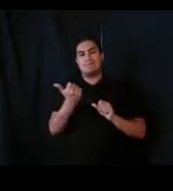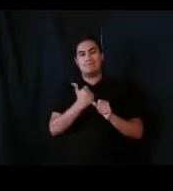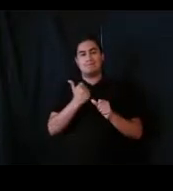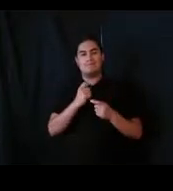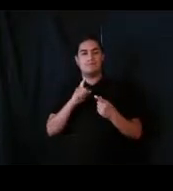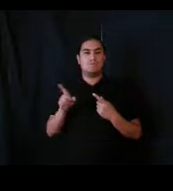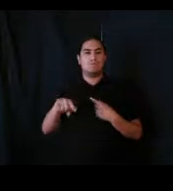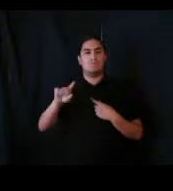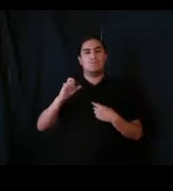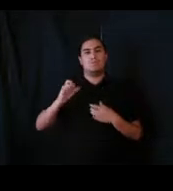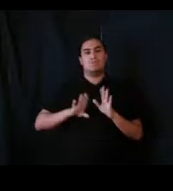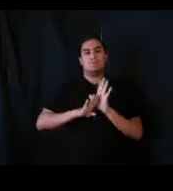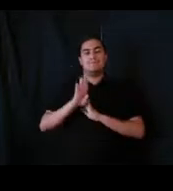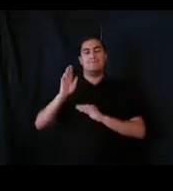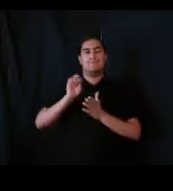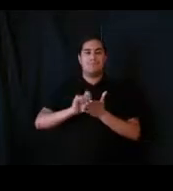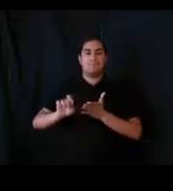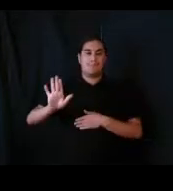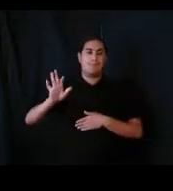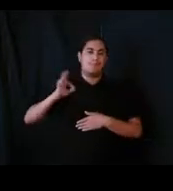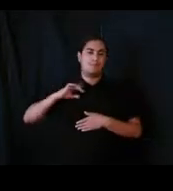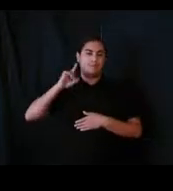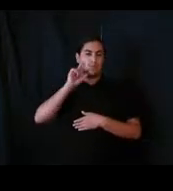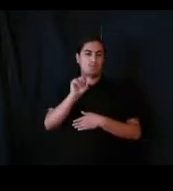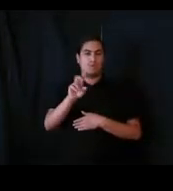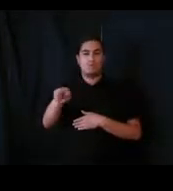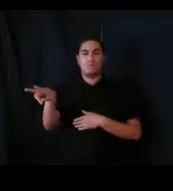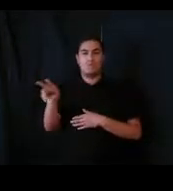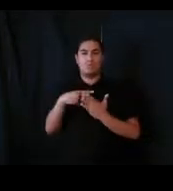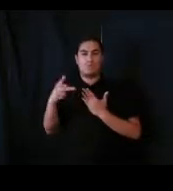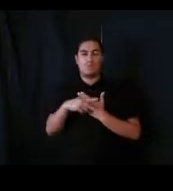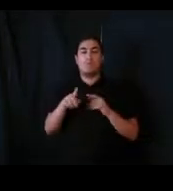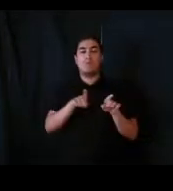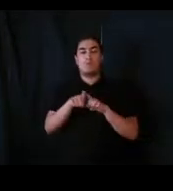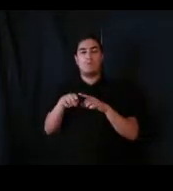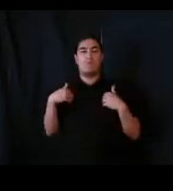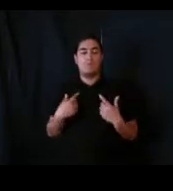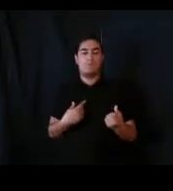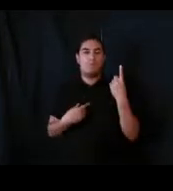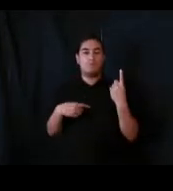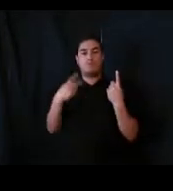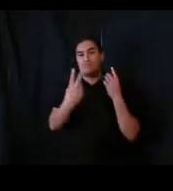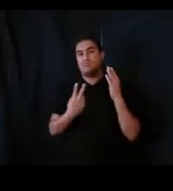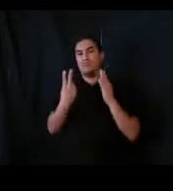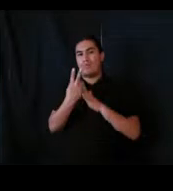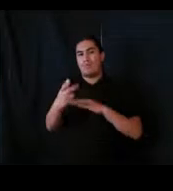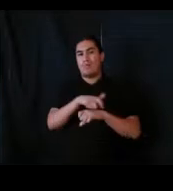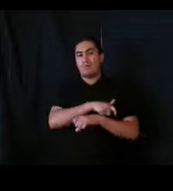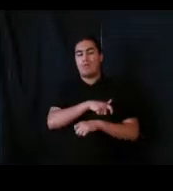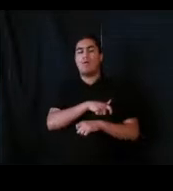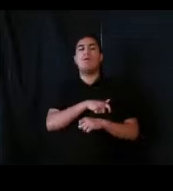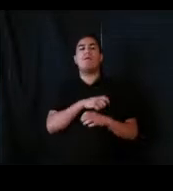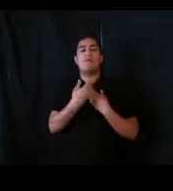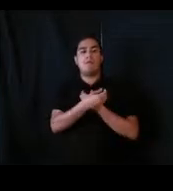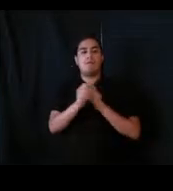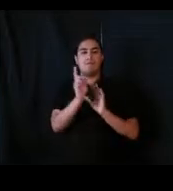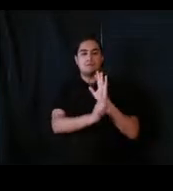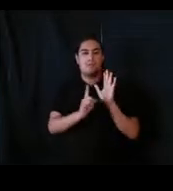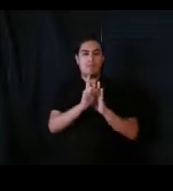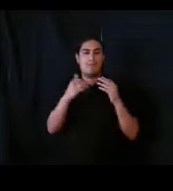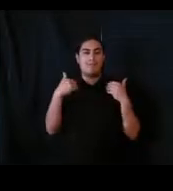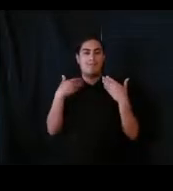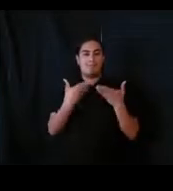applications for the 2022 program we also hosted one two hour long open office hours session where we addressed various